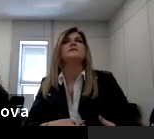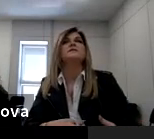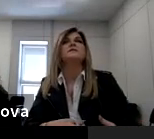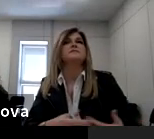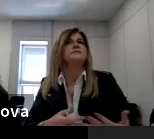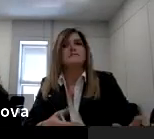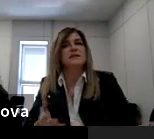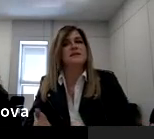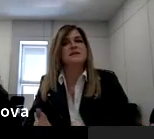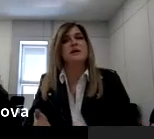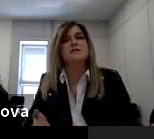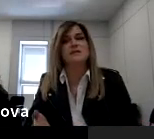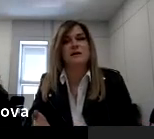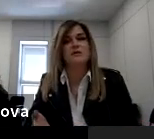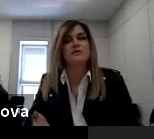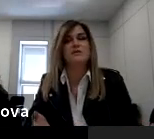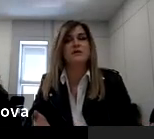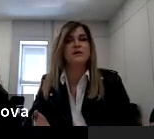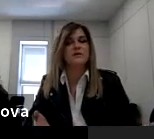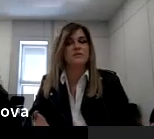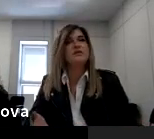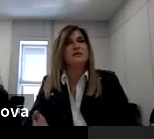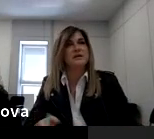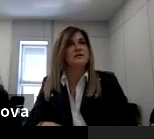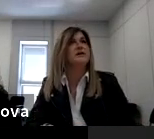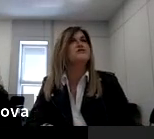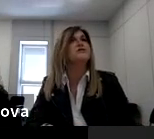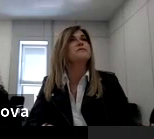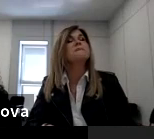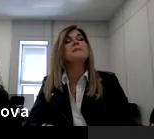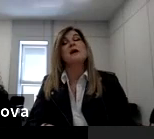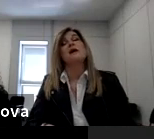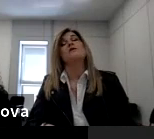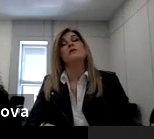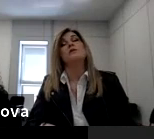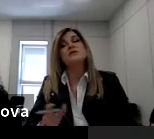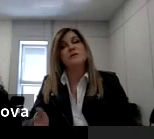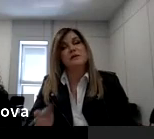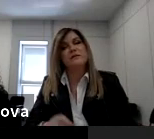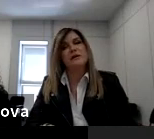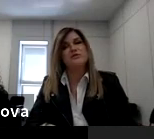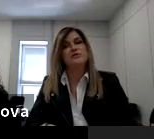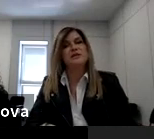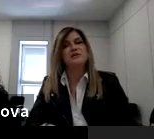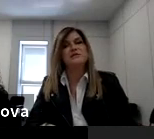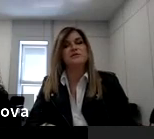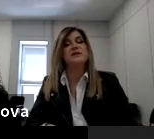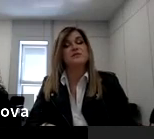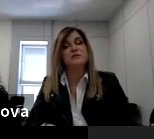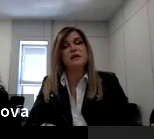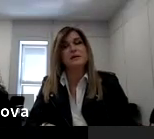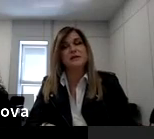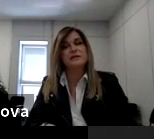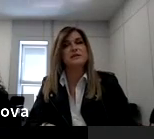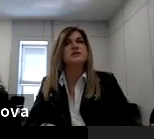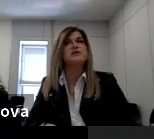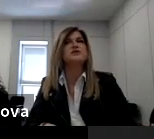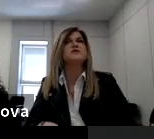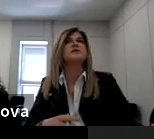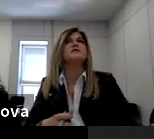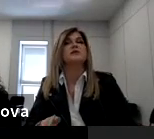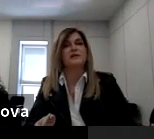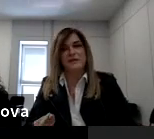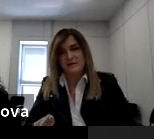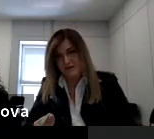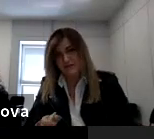and it is a must now for the modern manufacturer. Of course, we manufacture luminaires for extreme climate